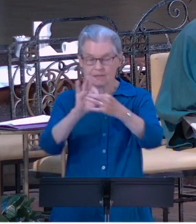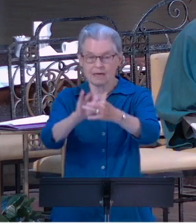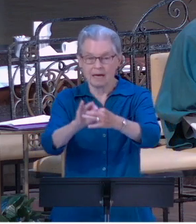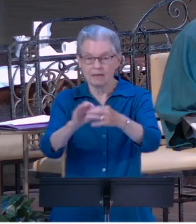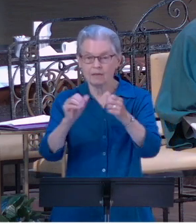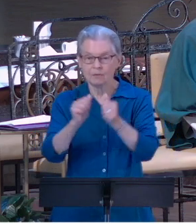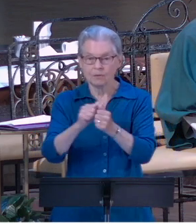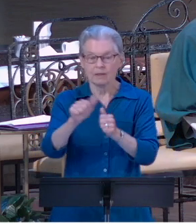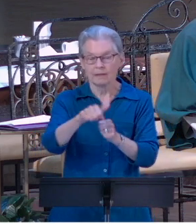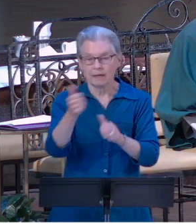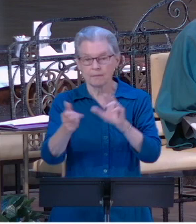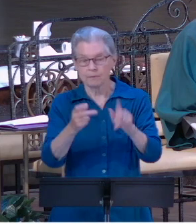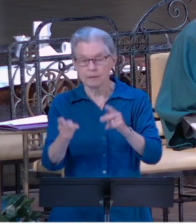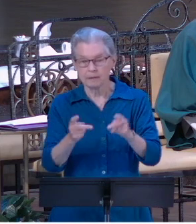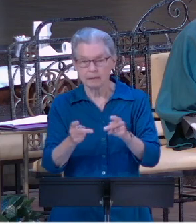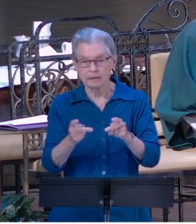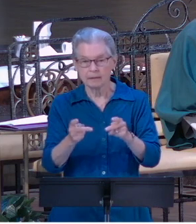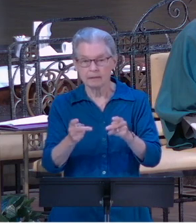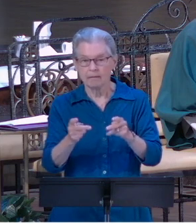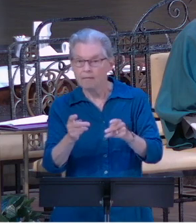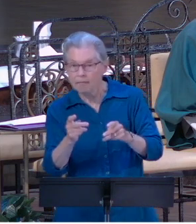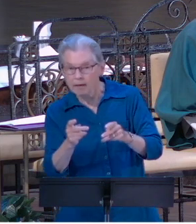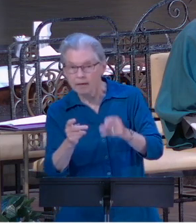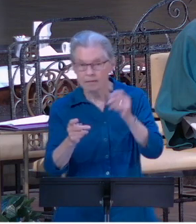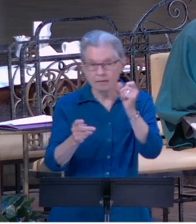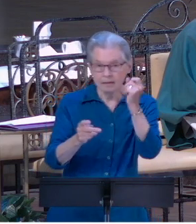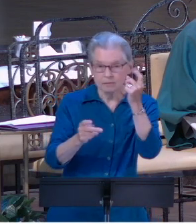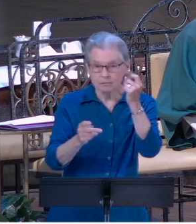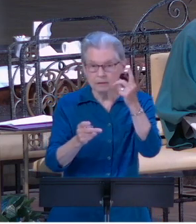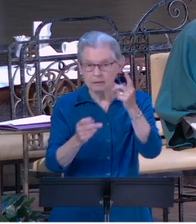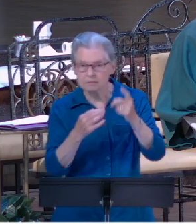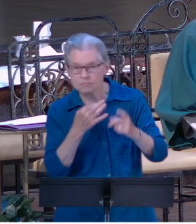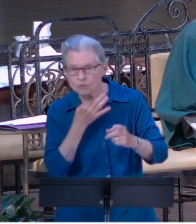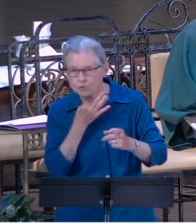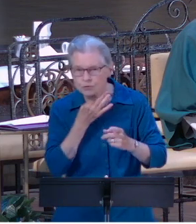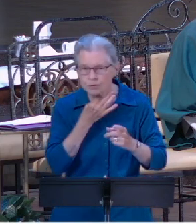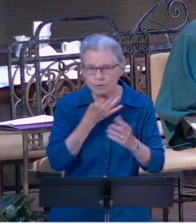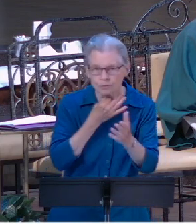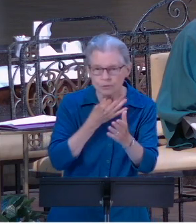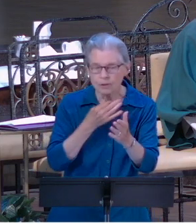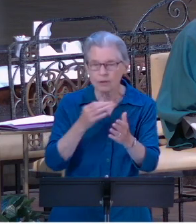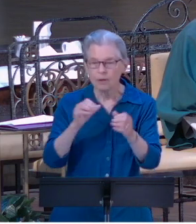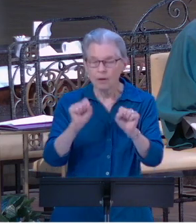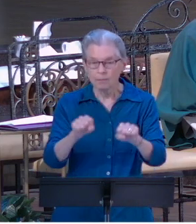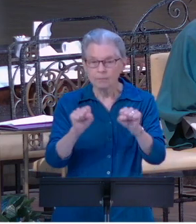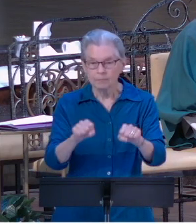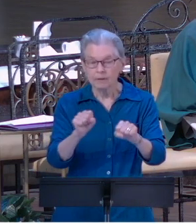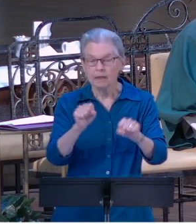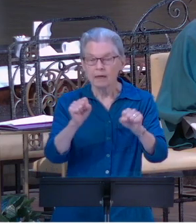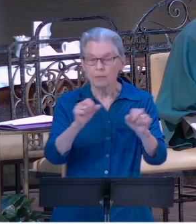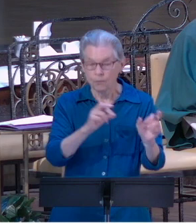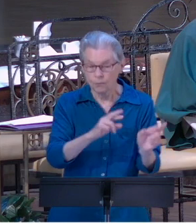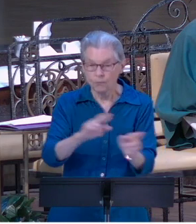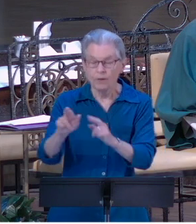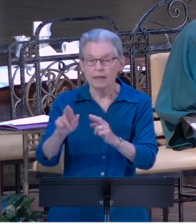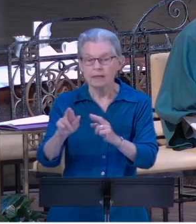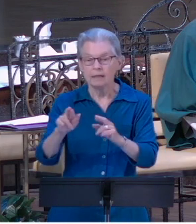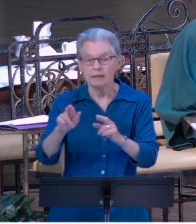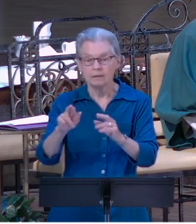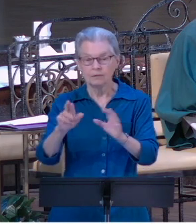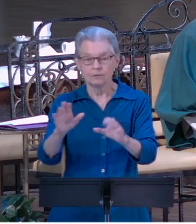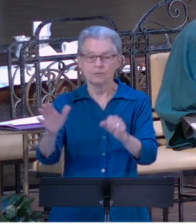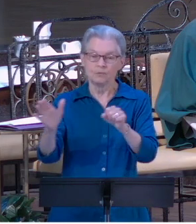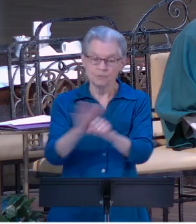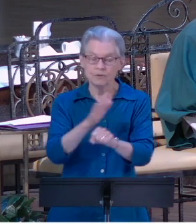vulnerability, curiosity. We become available to be God's instrument of compassion